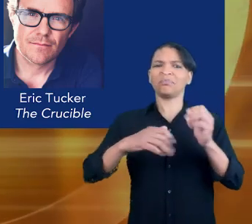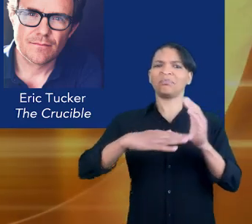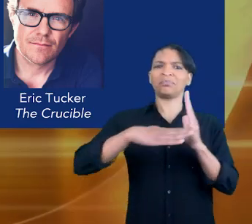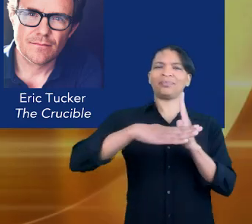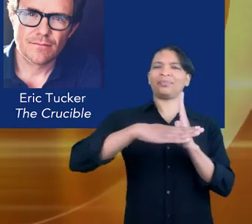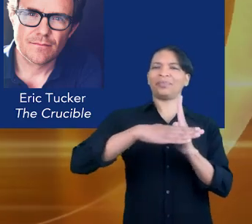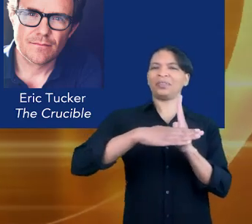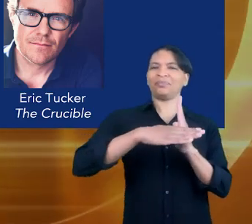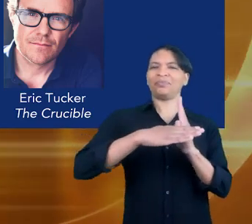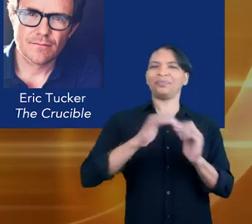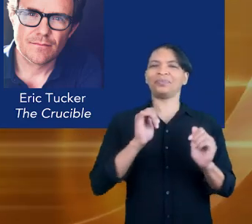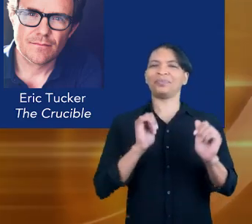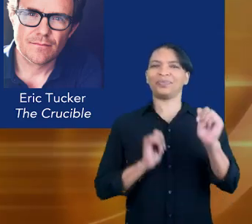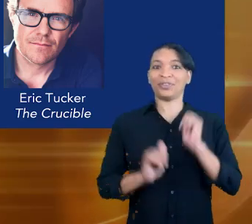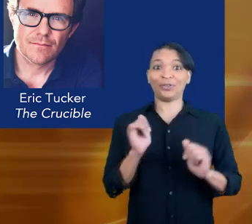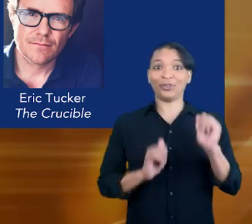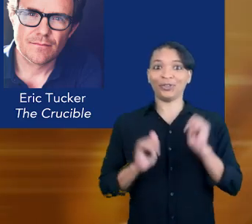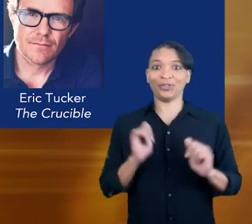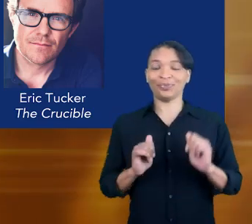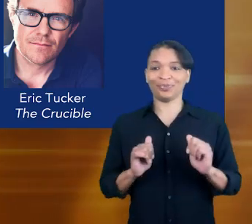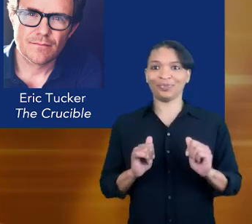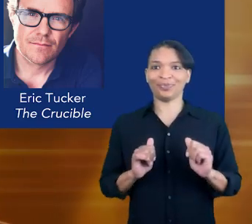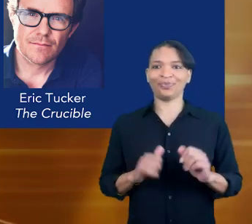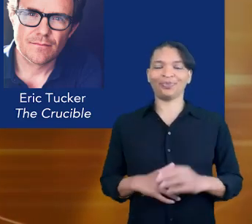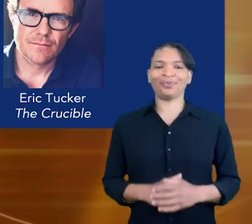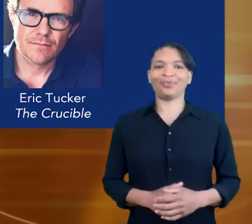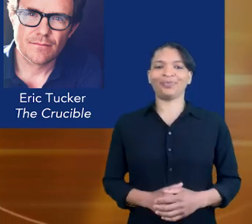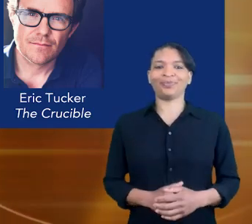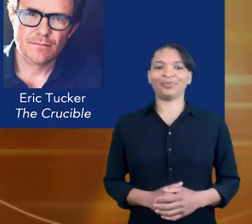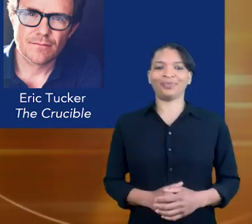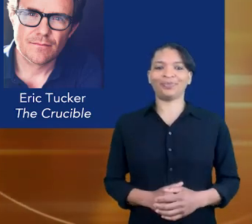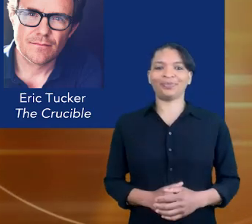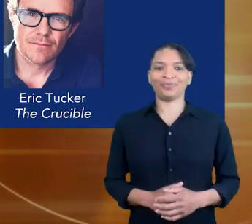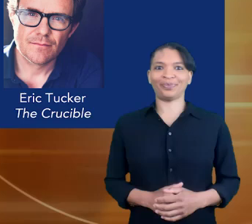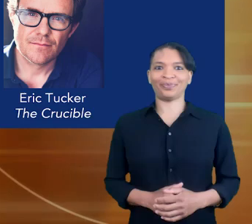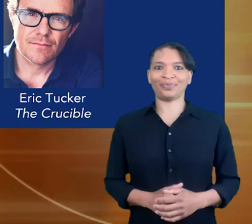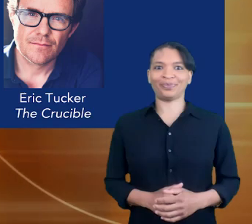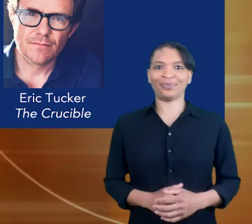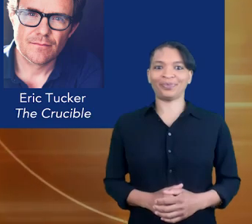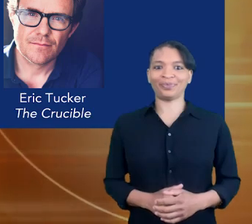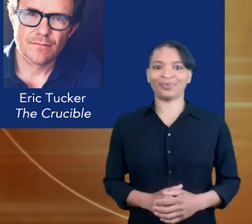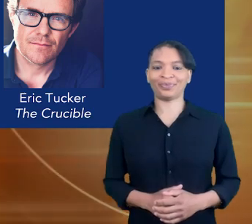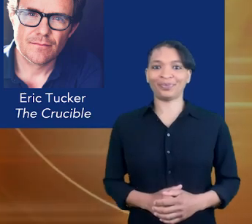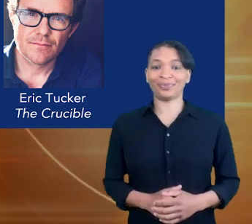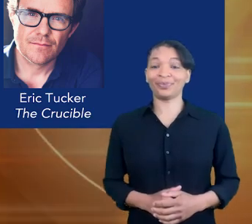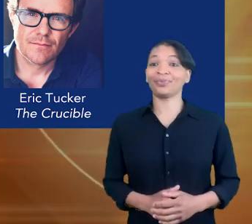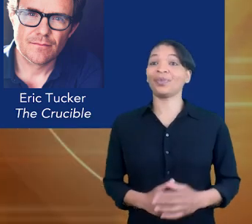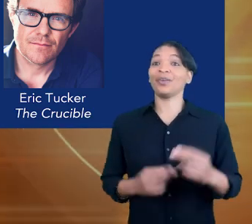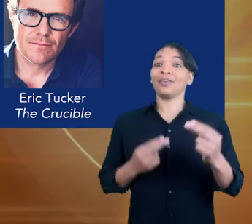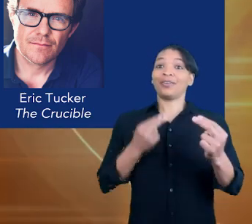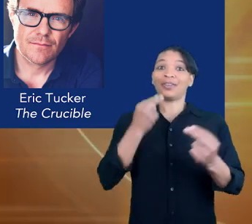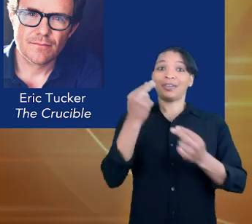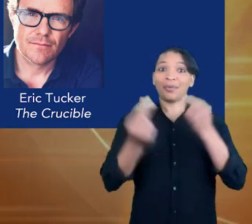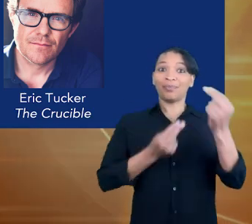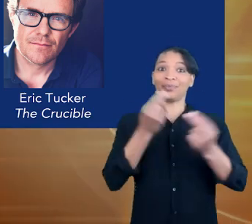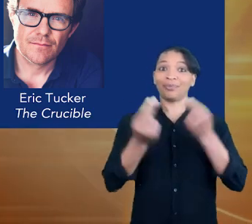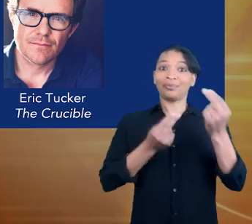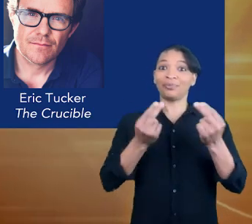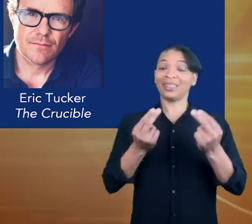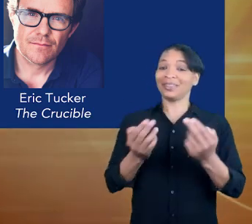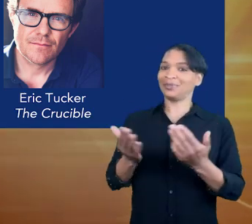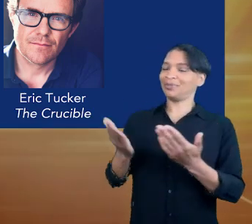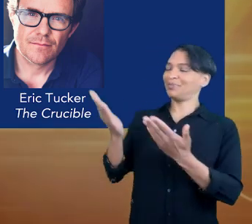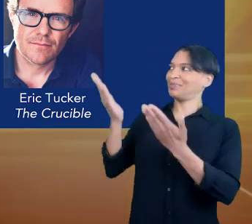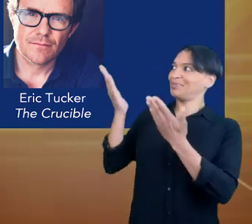Square Theater; Benny Sato Ambush, Black Odyssey Boston, Underground Railway at Central Square Theater, and